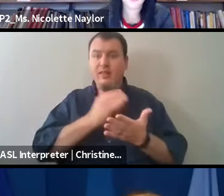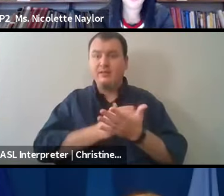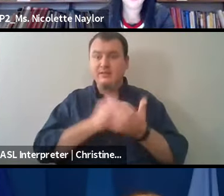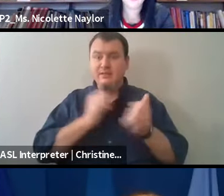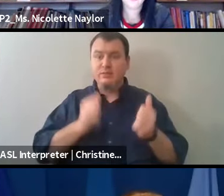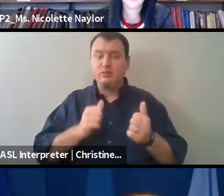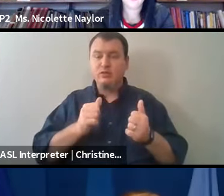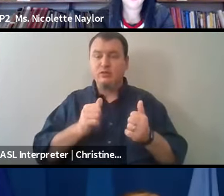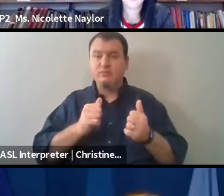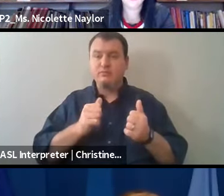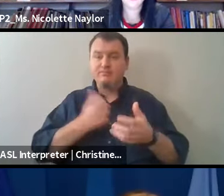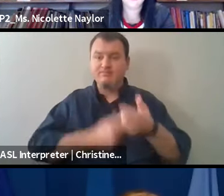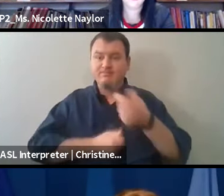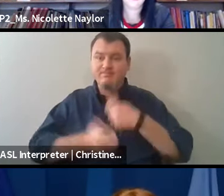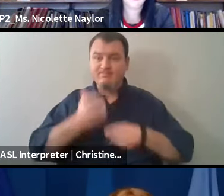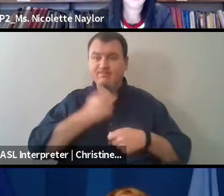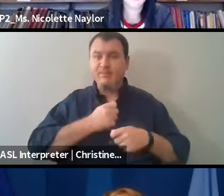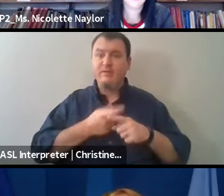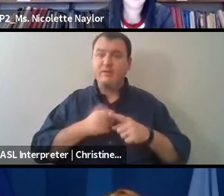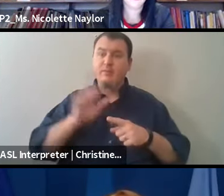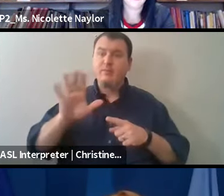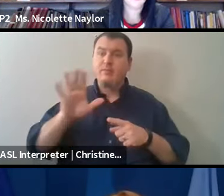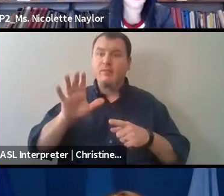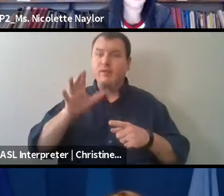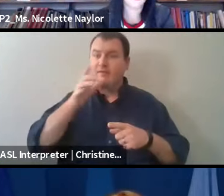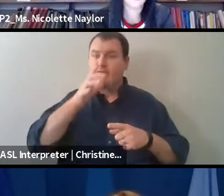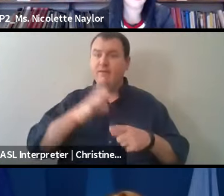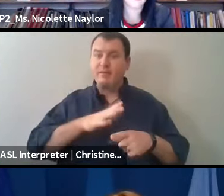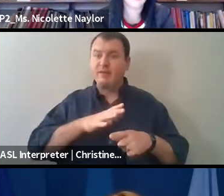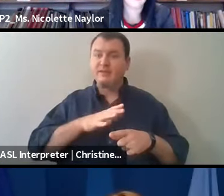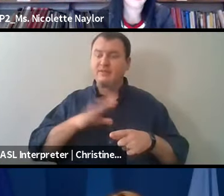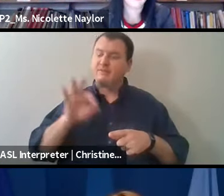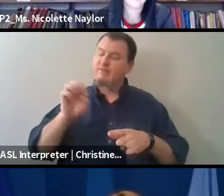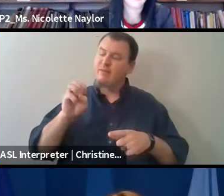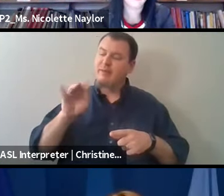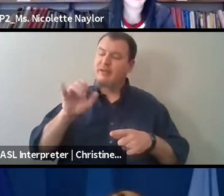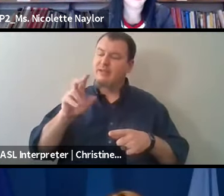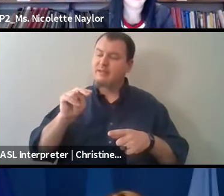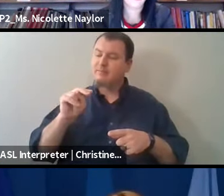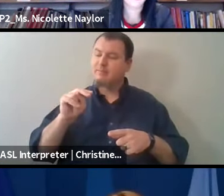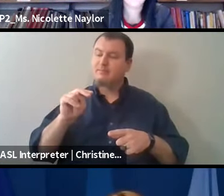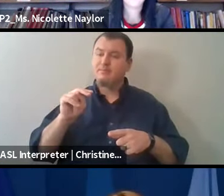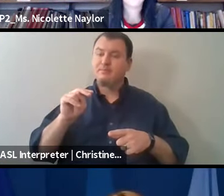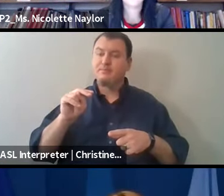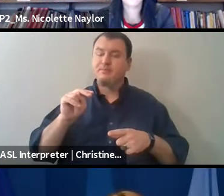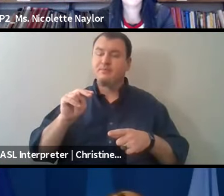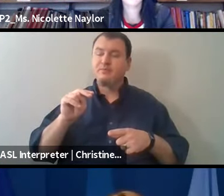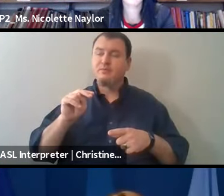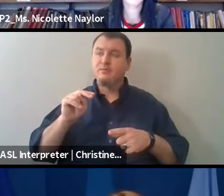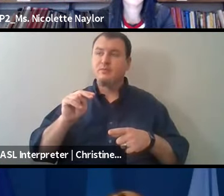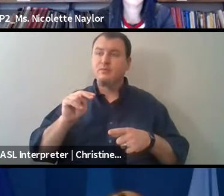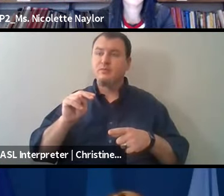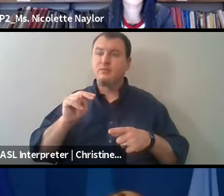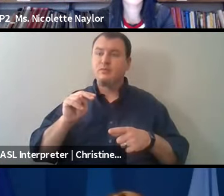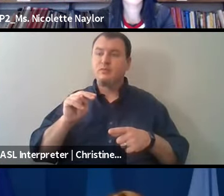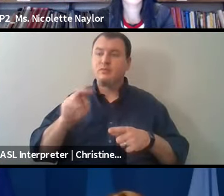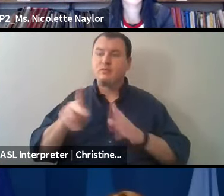draw from Sweden's feminist foreign policy to address gender inequality?